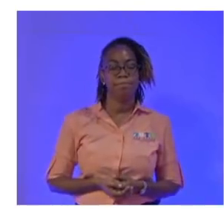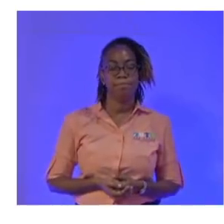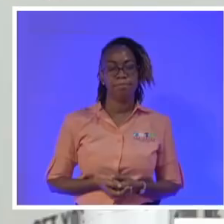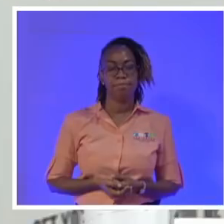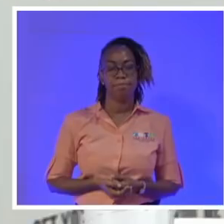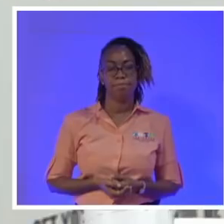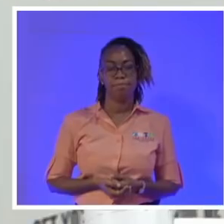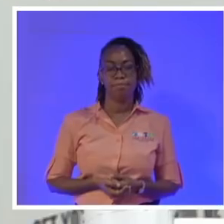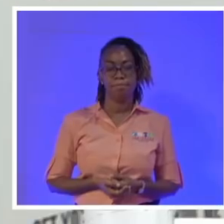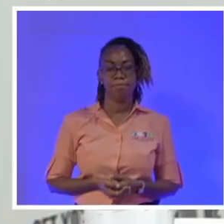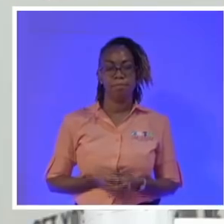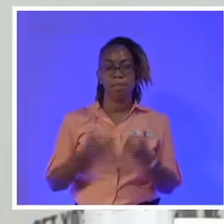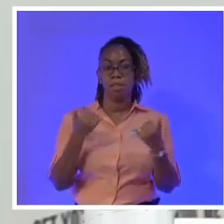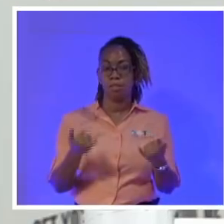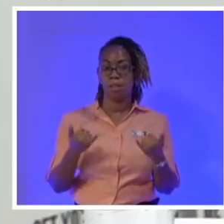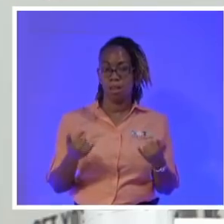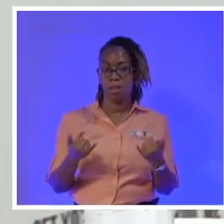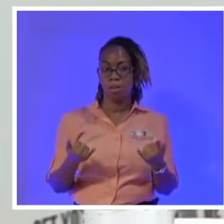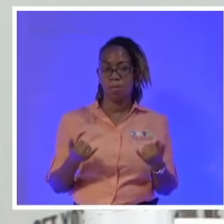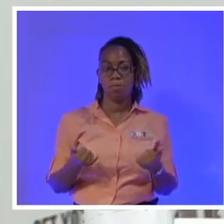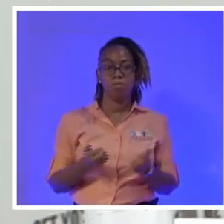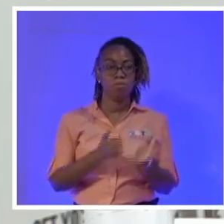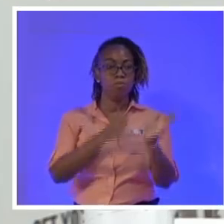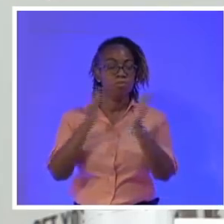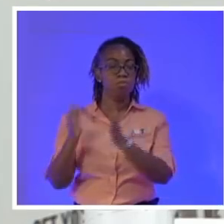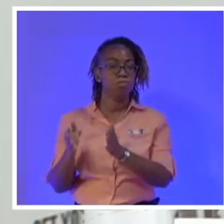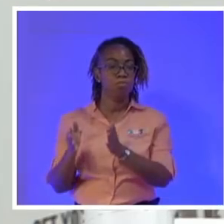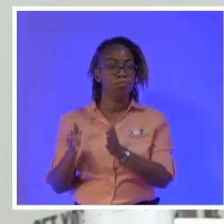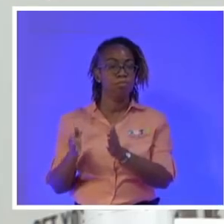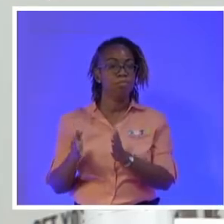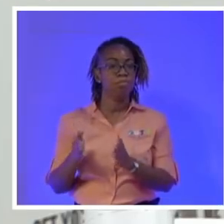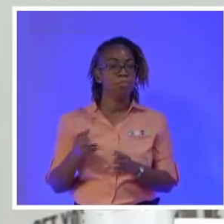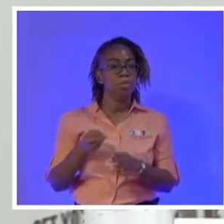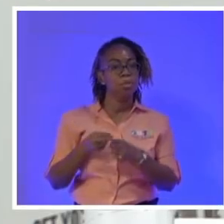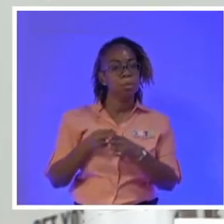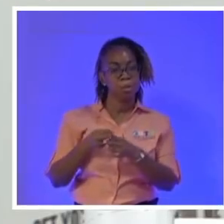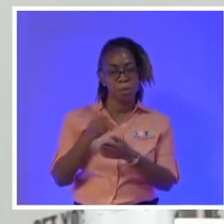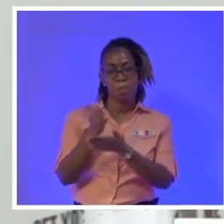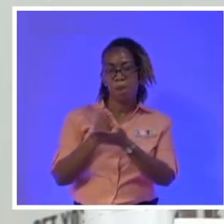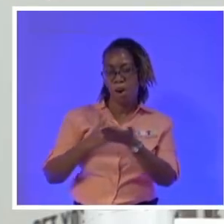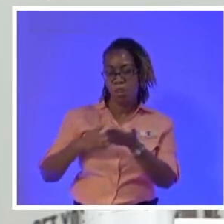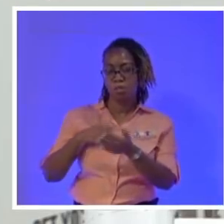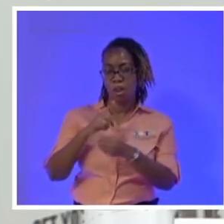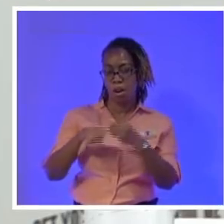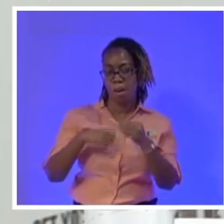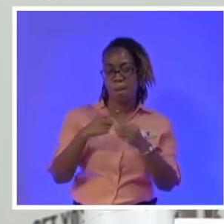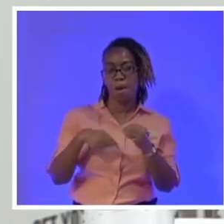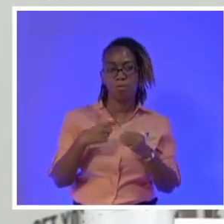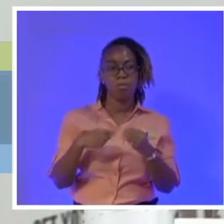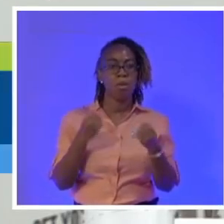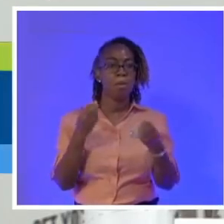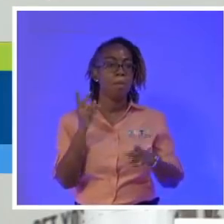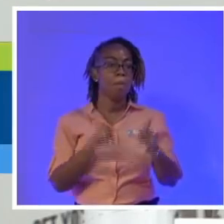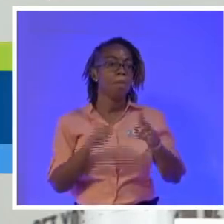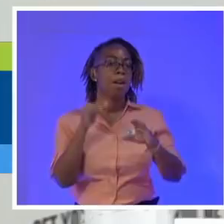I'd like to now shift the presentation to a summary on the status of the parallel healthcare